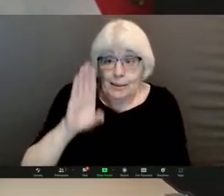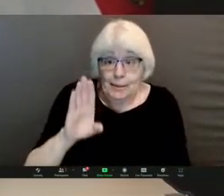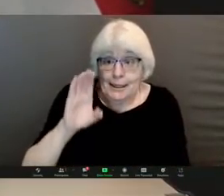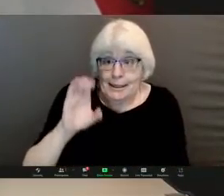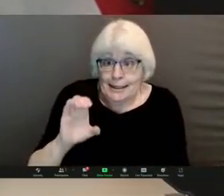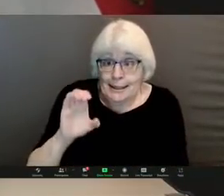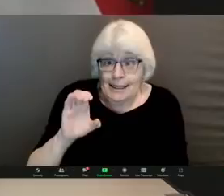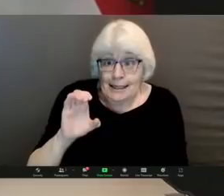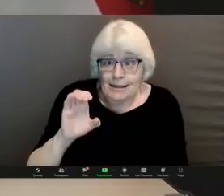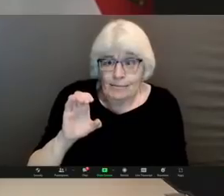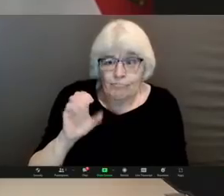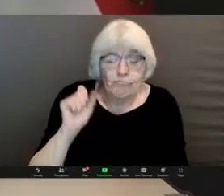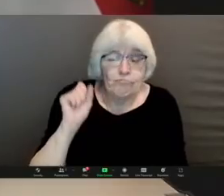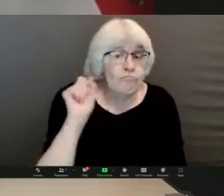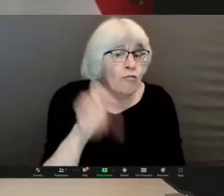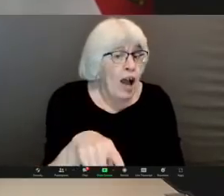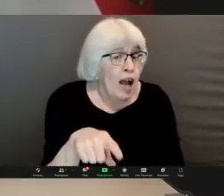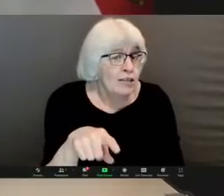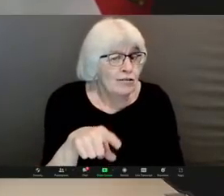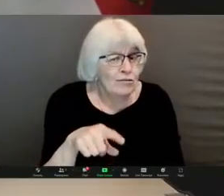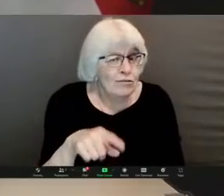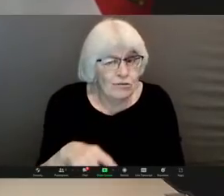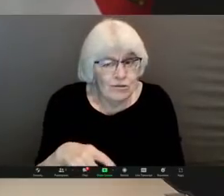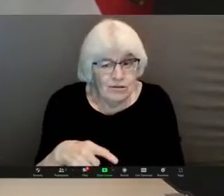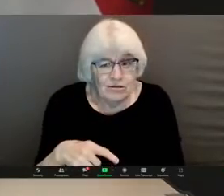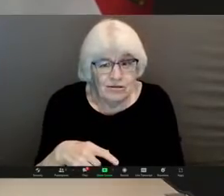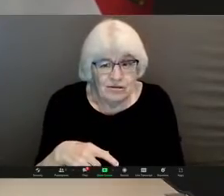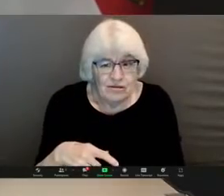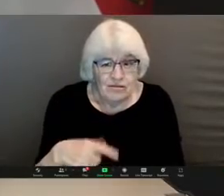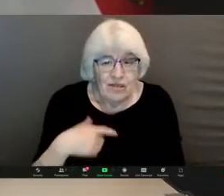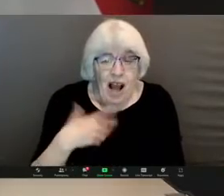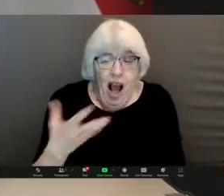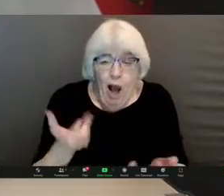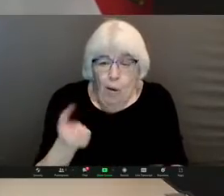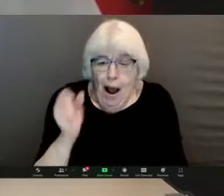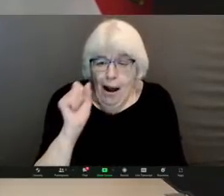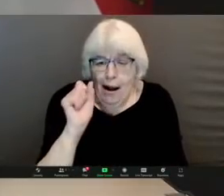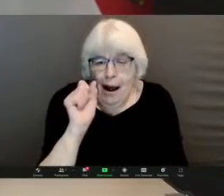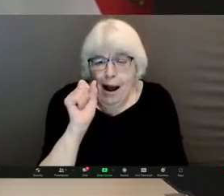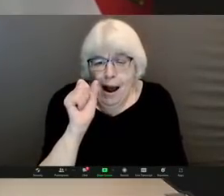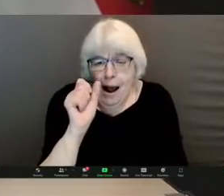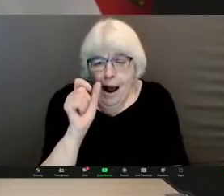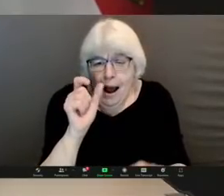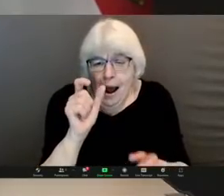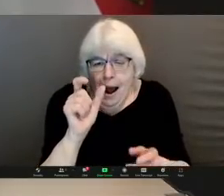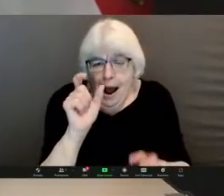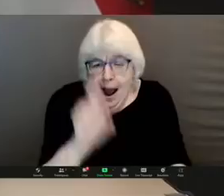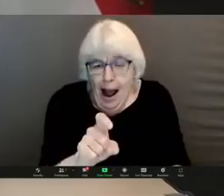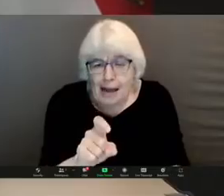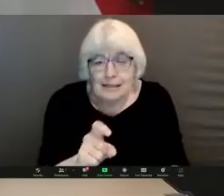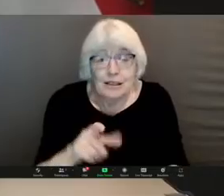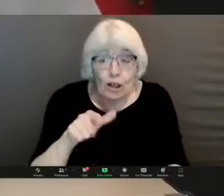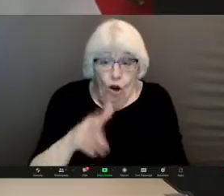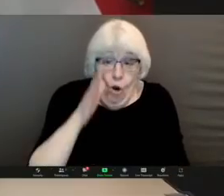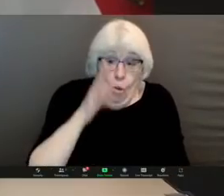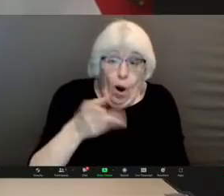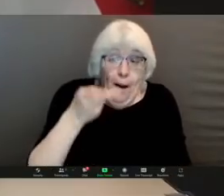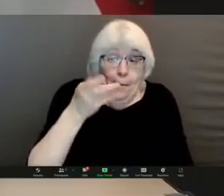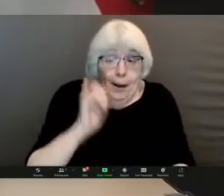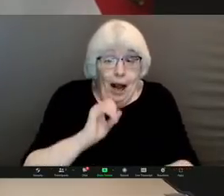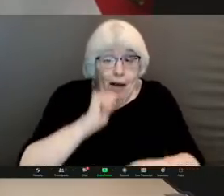Edward Island? And if so, when and what will it look like? How will it work? When will it arrive?